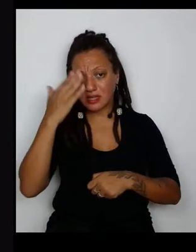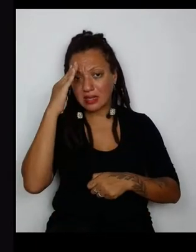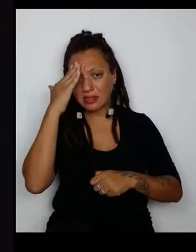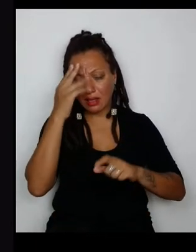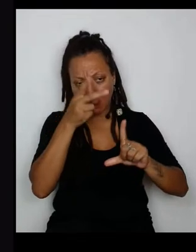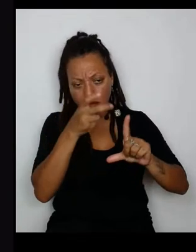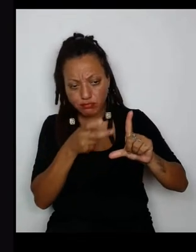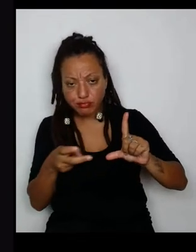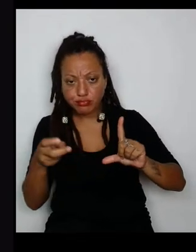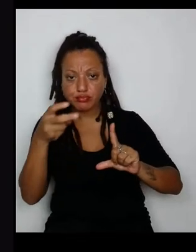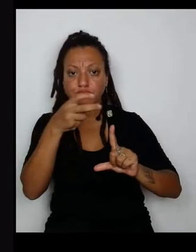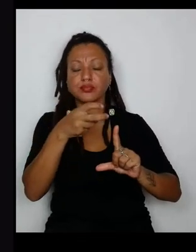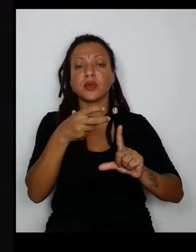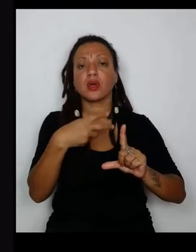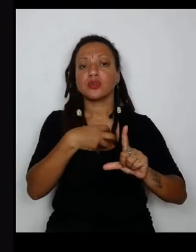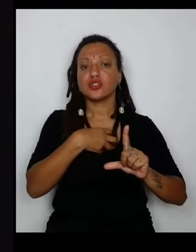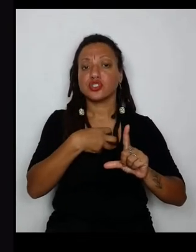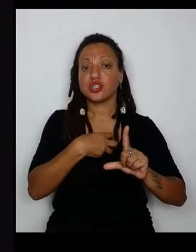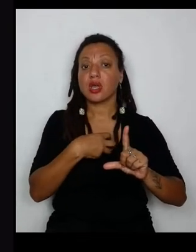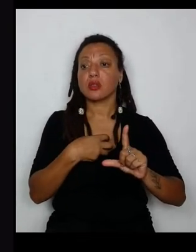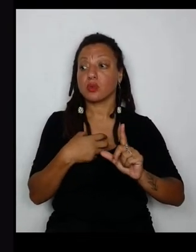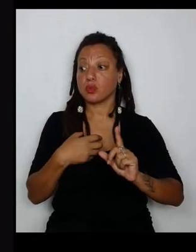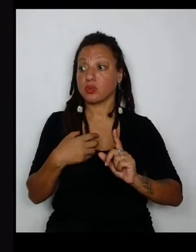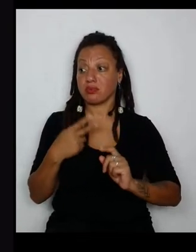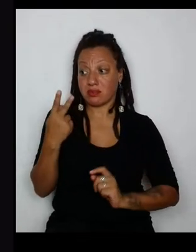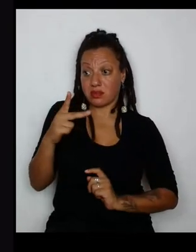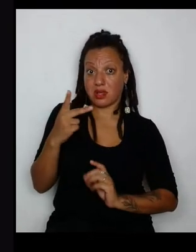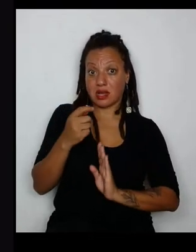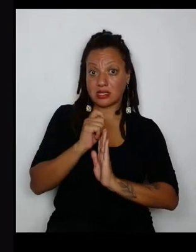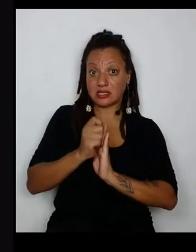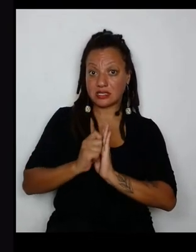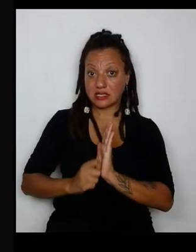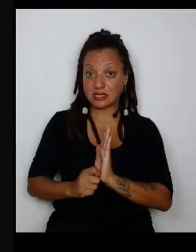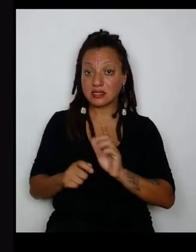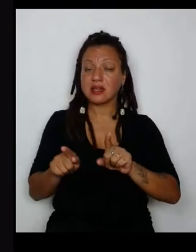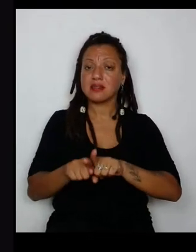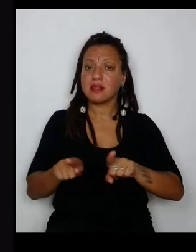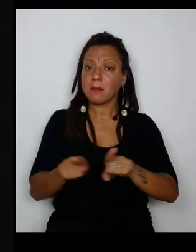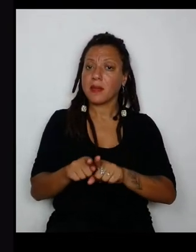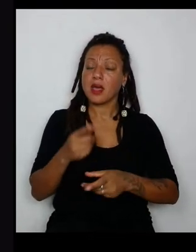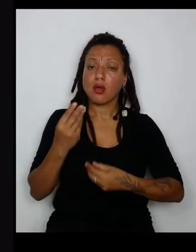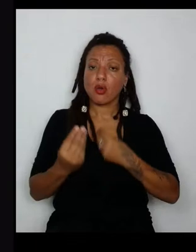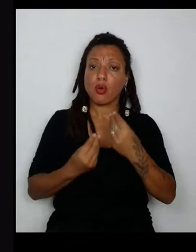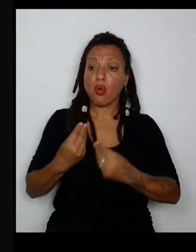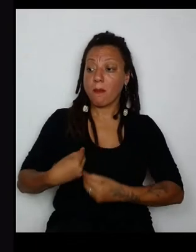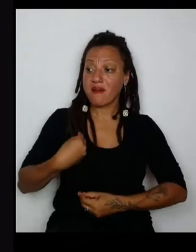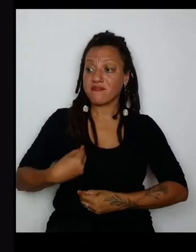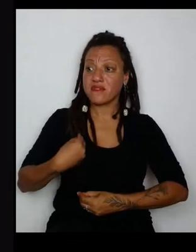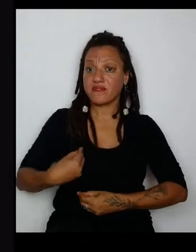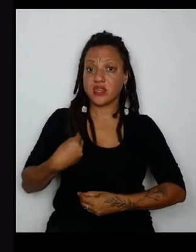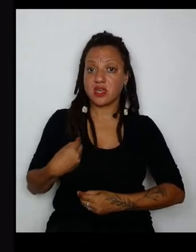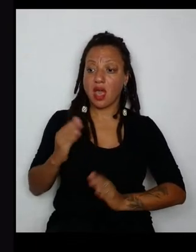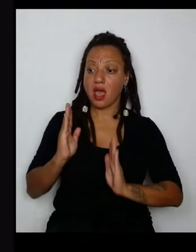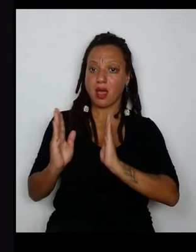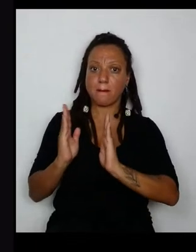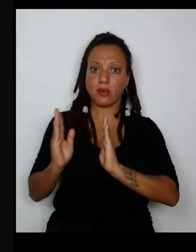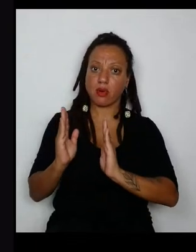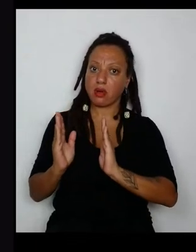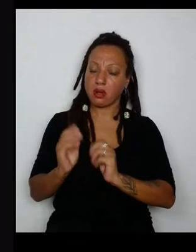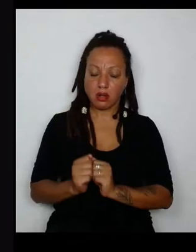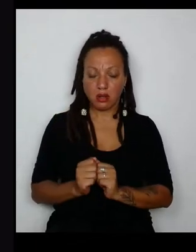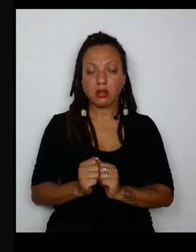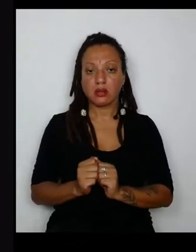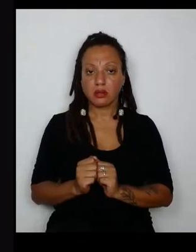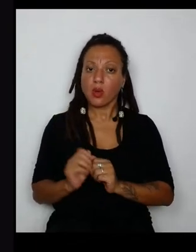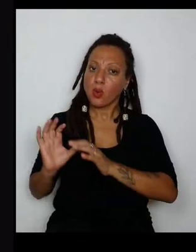family connections the status quo and privilege of his time of uh his paintings have actually fixed pacific people